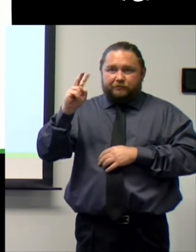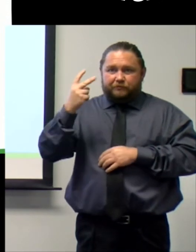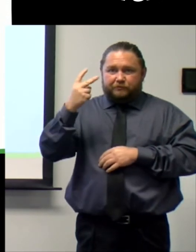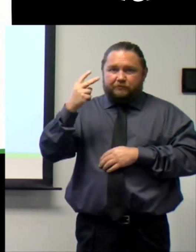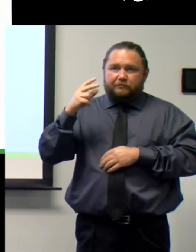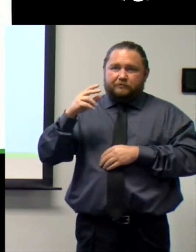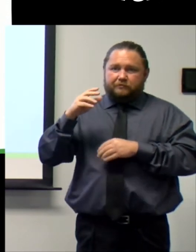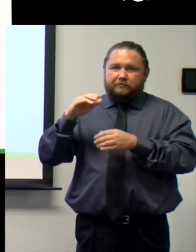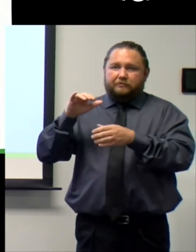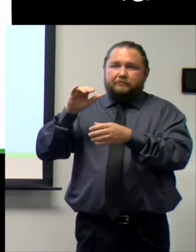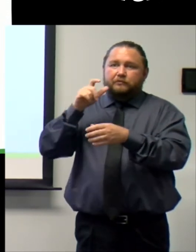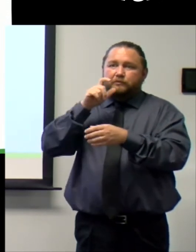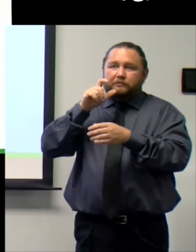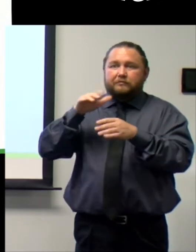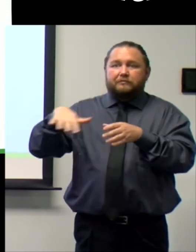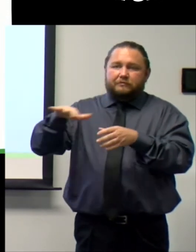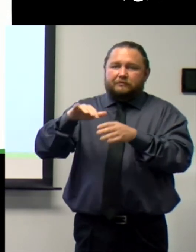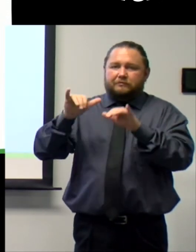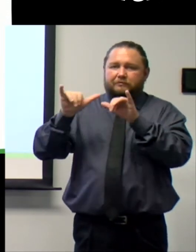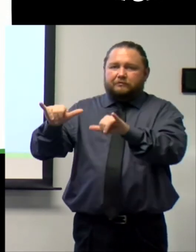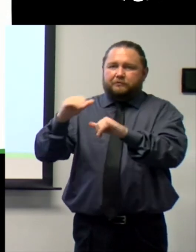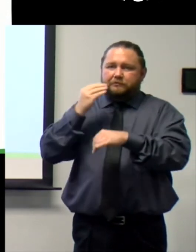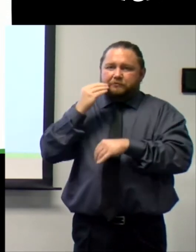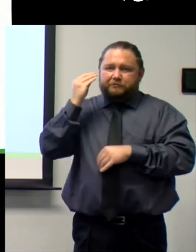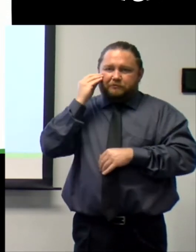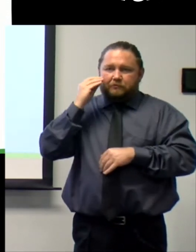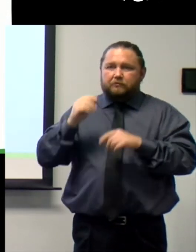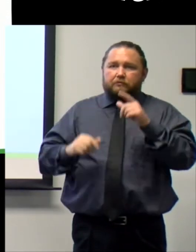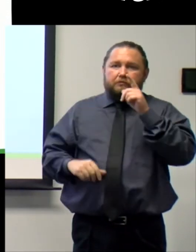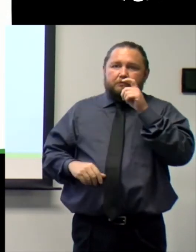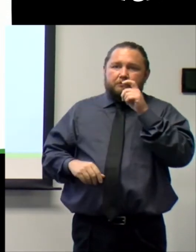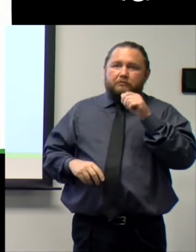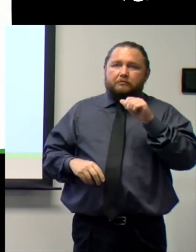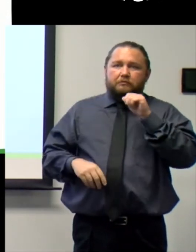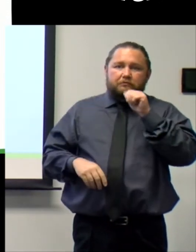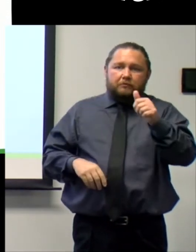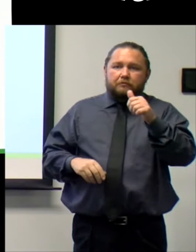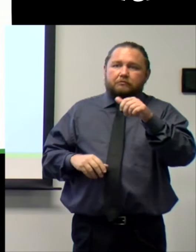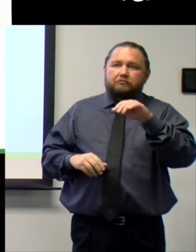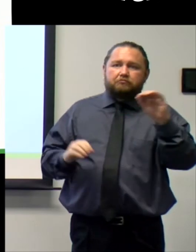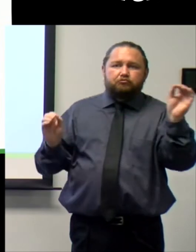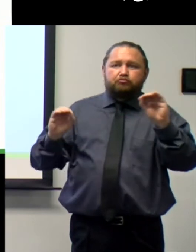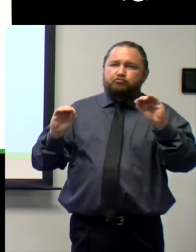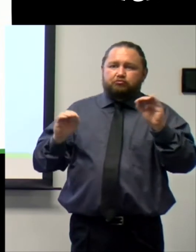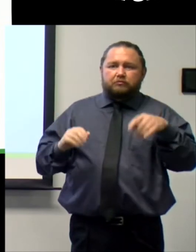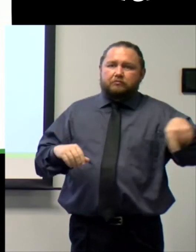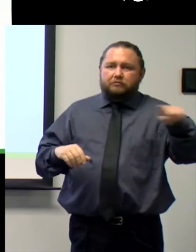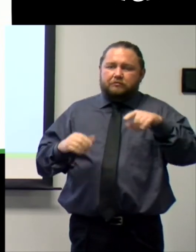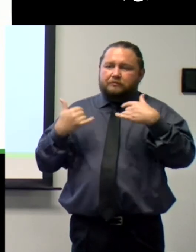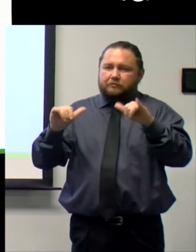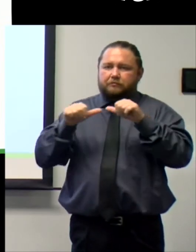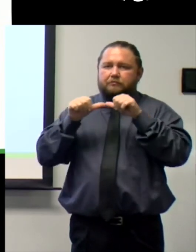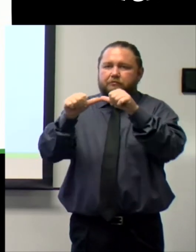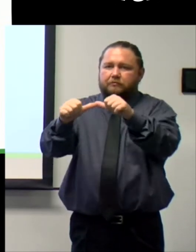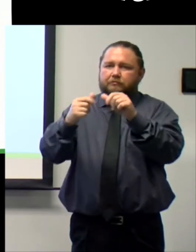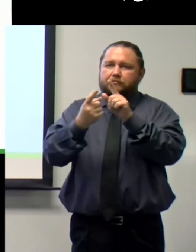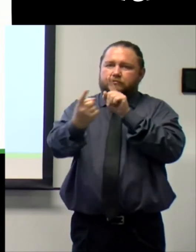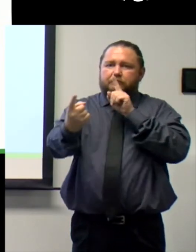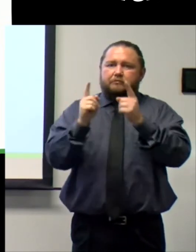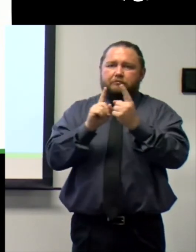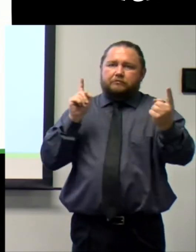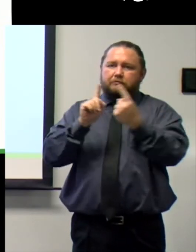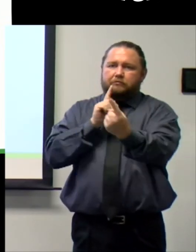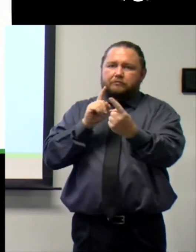maximize physical distance. Groups can be a little larger, up to 50, as long as distancing is observed.